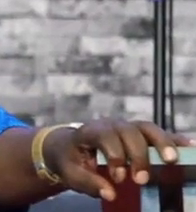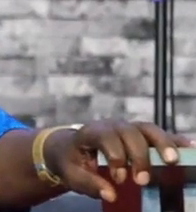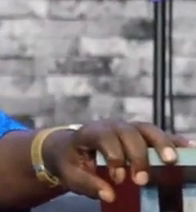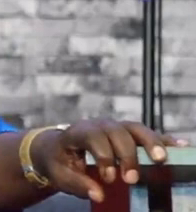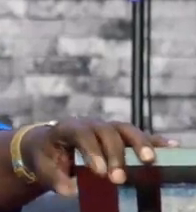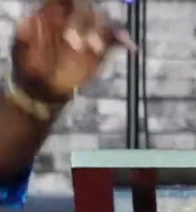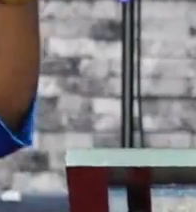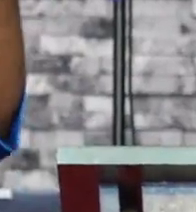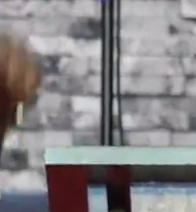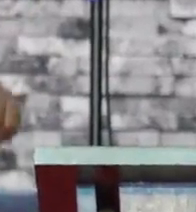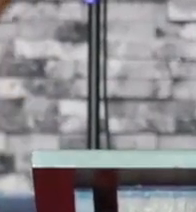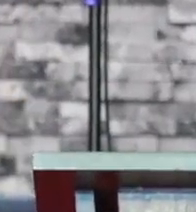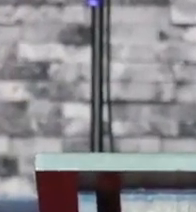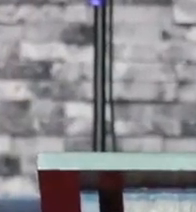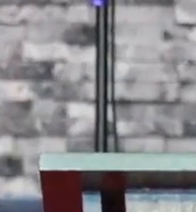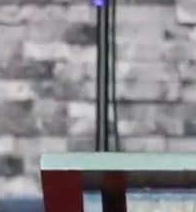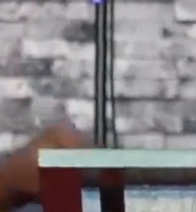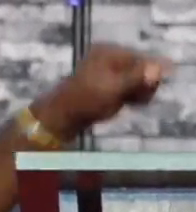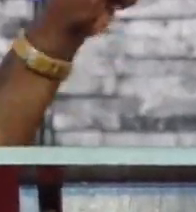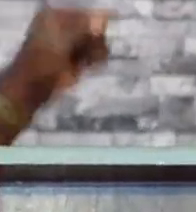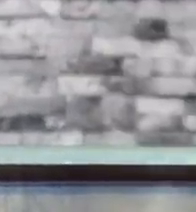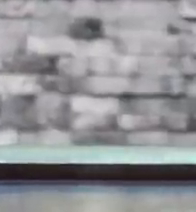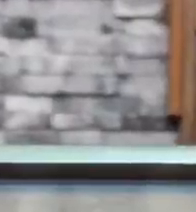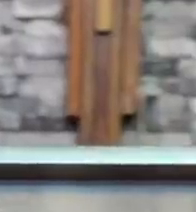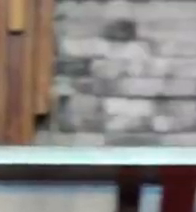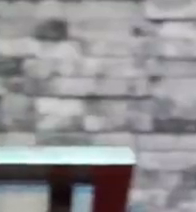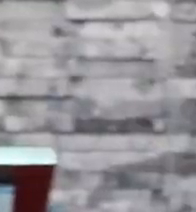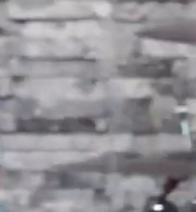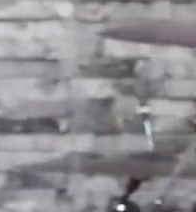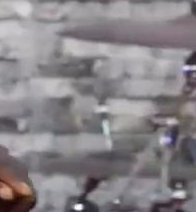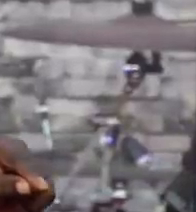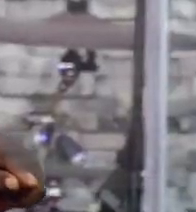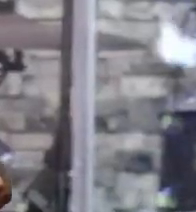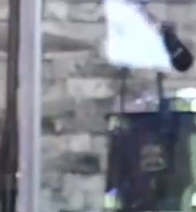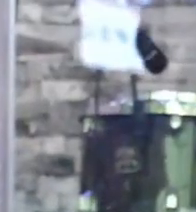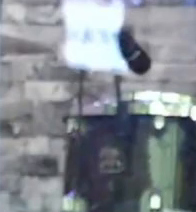amekuwezesha. That unless you partner with him